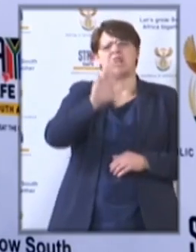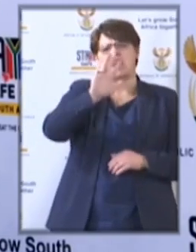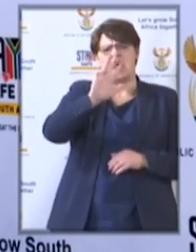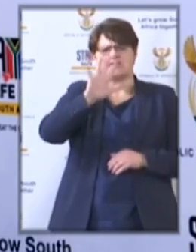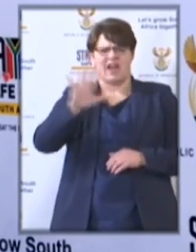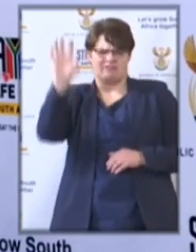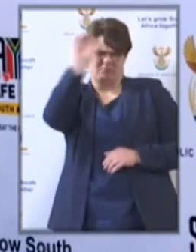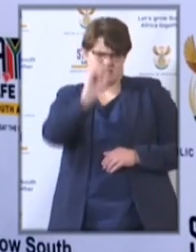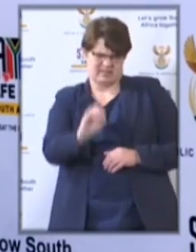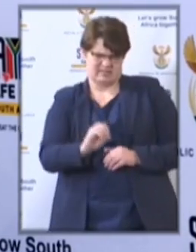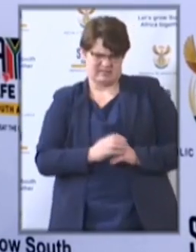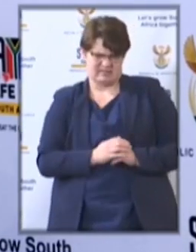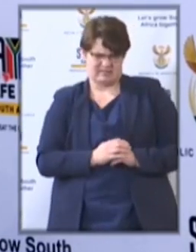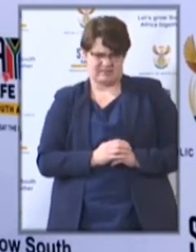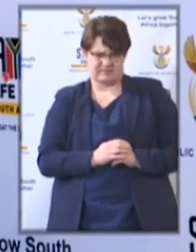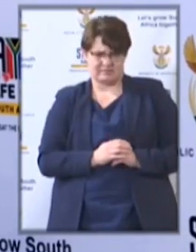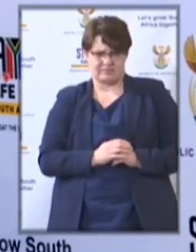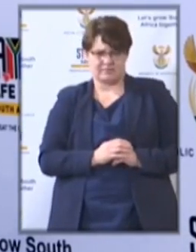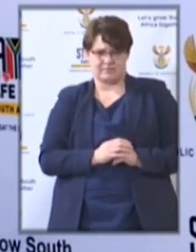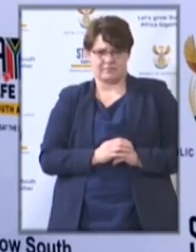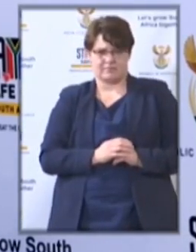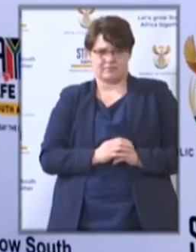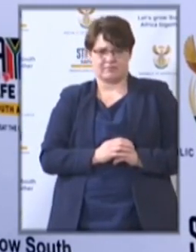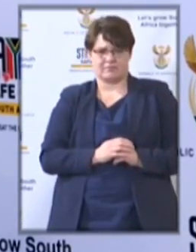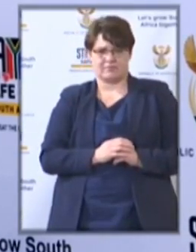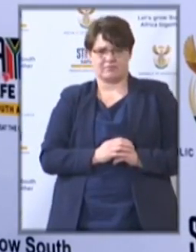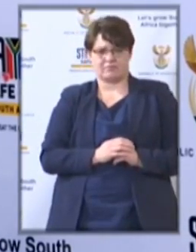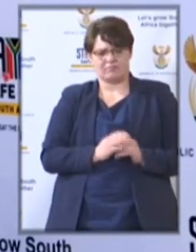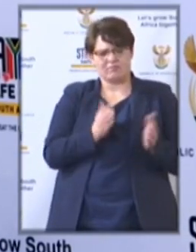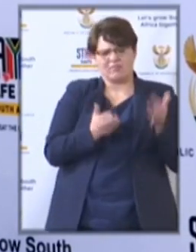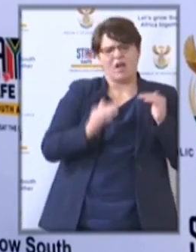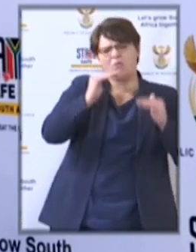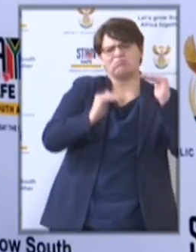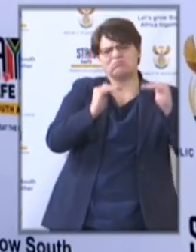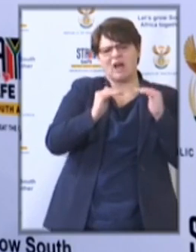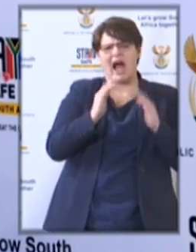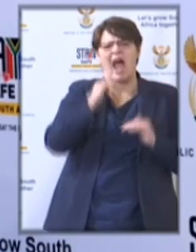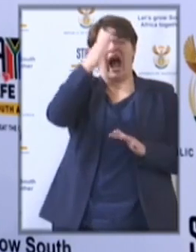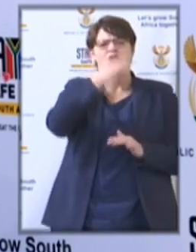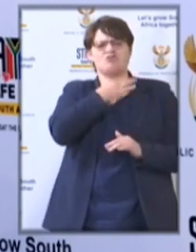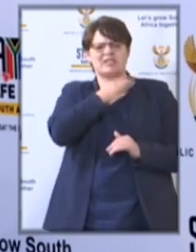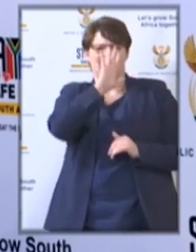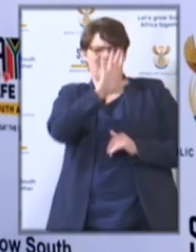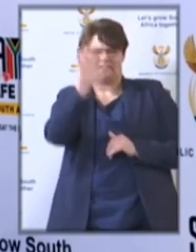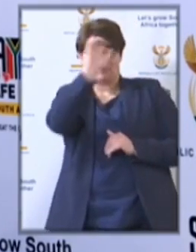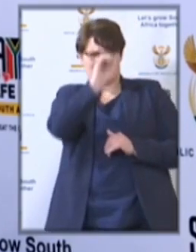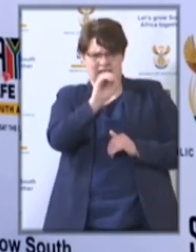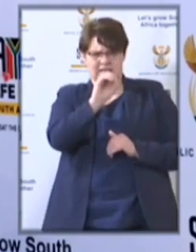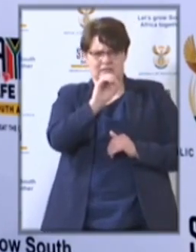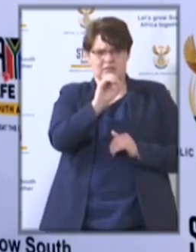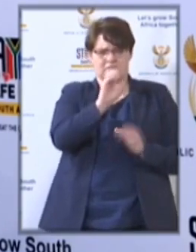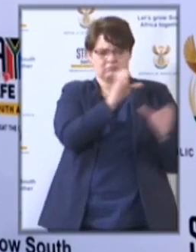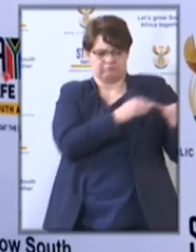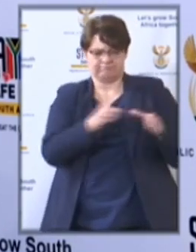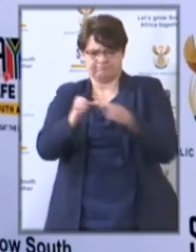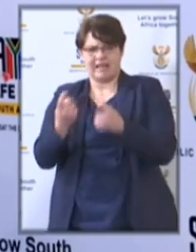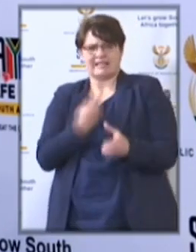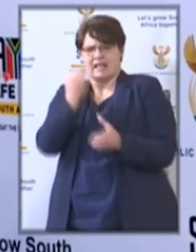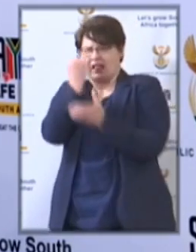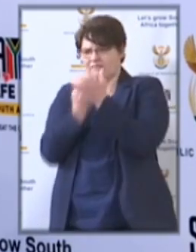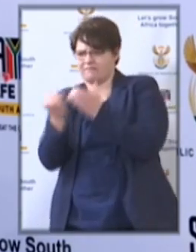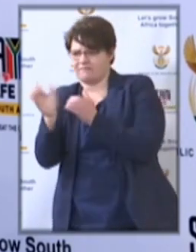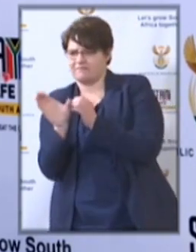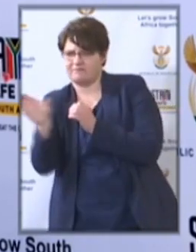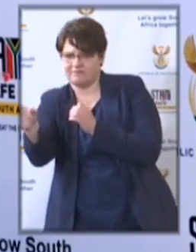95%. The 5% that fell within the moderate to high risk were immediately placed in